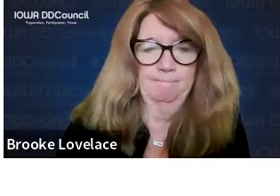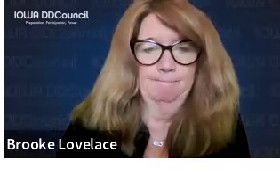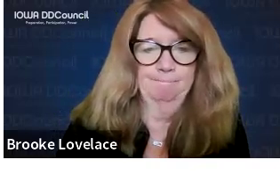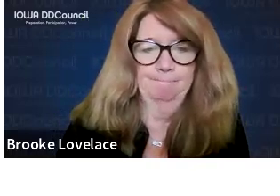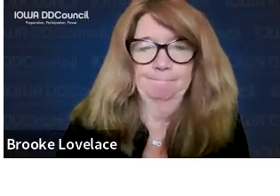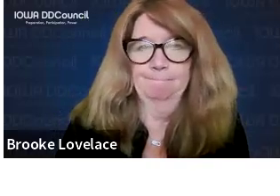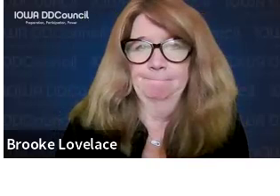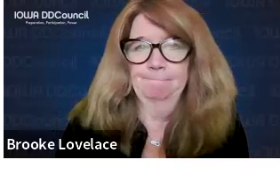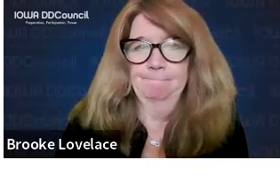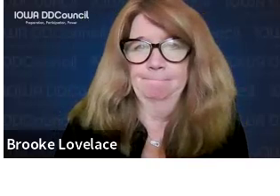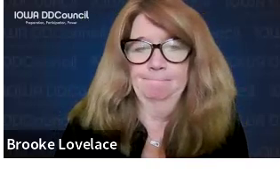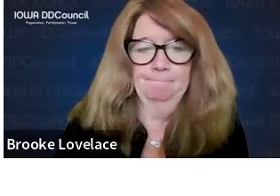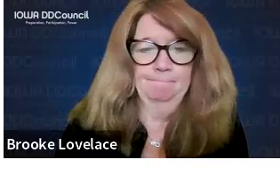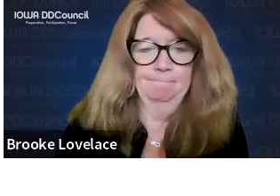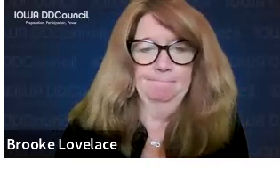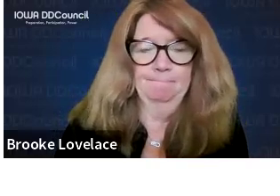in.